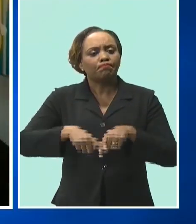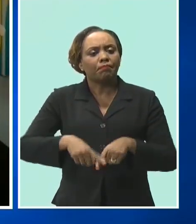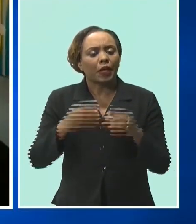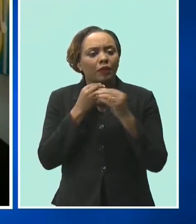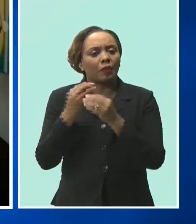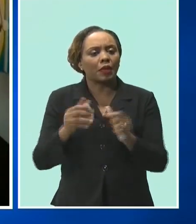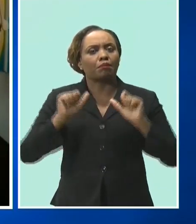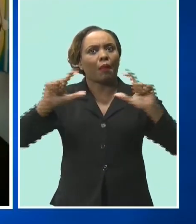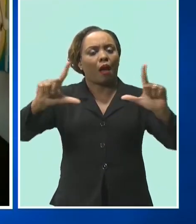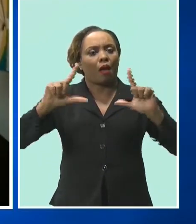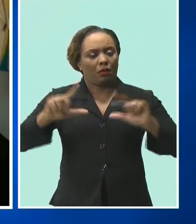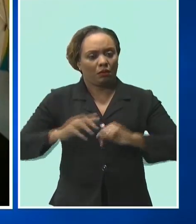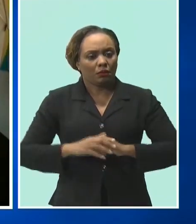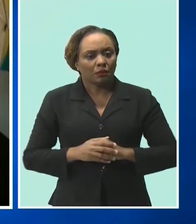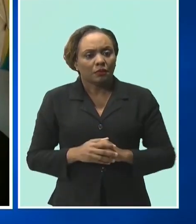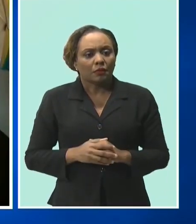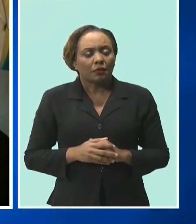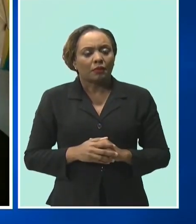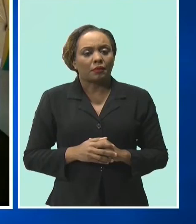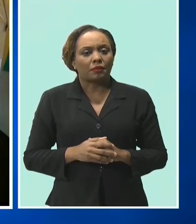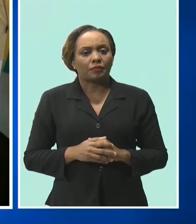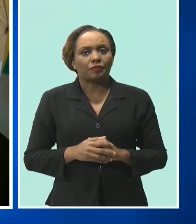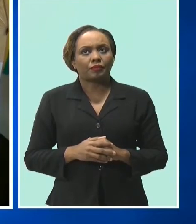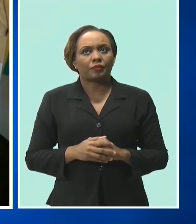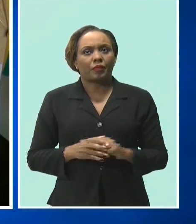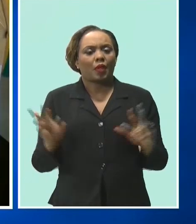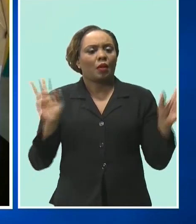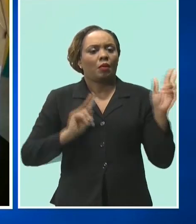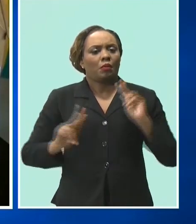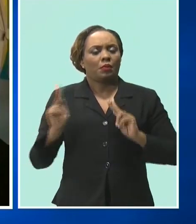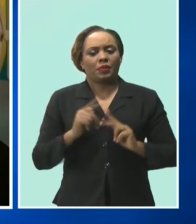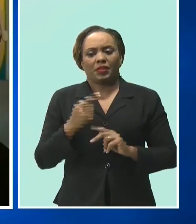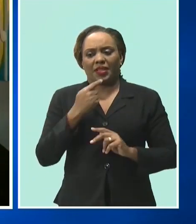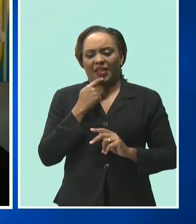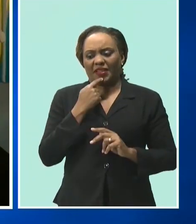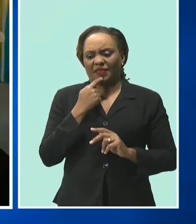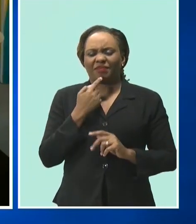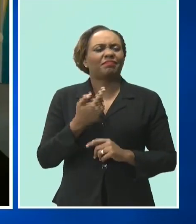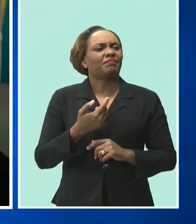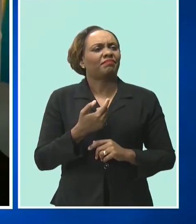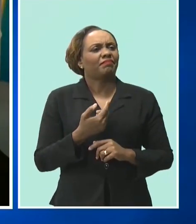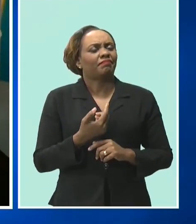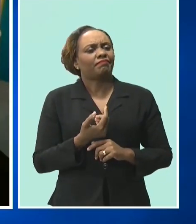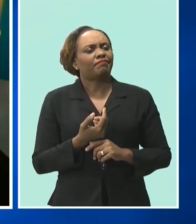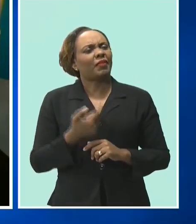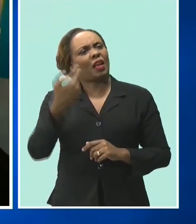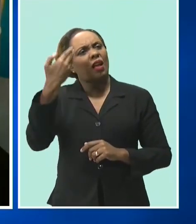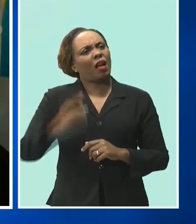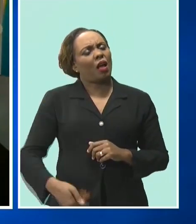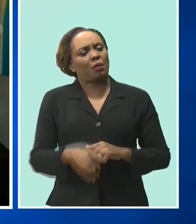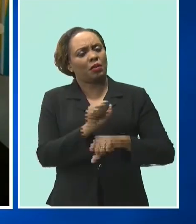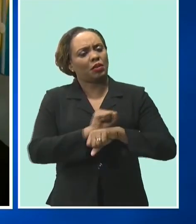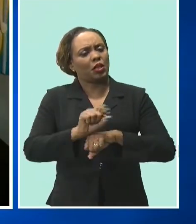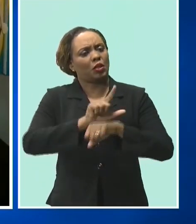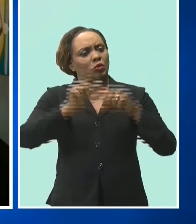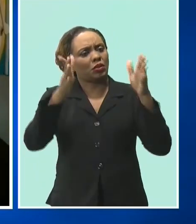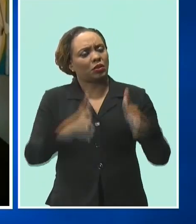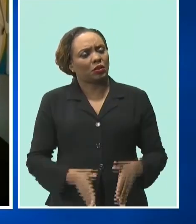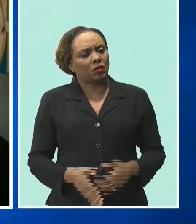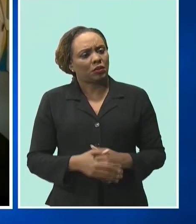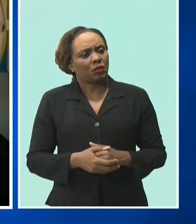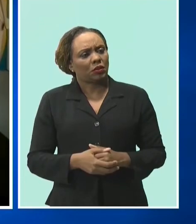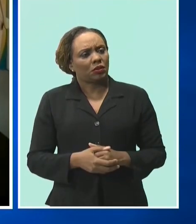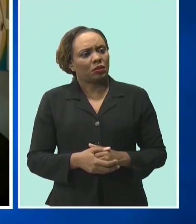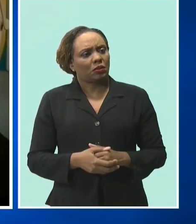COVID-19. When people who proclaim to be St. Lucians engage in this kind of behavior, because ultimately what